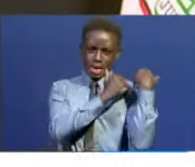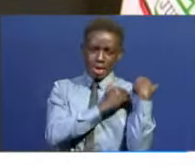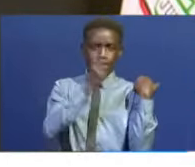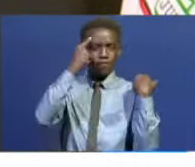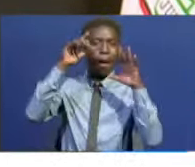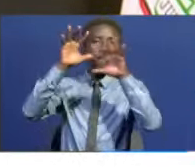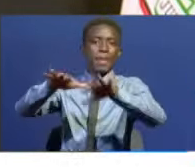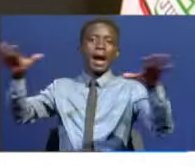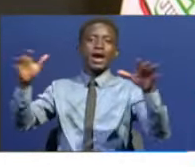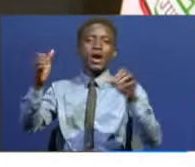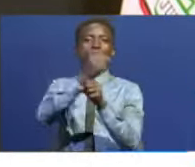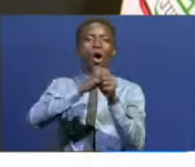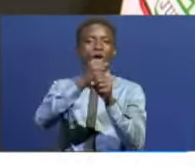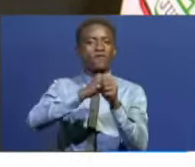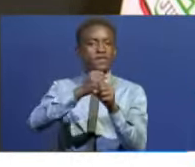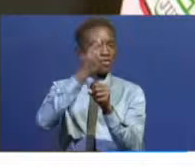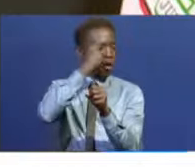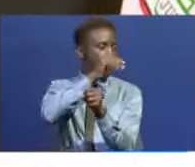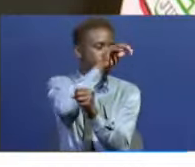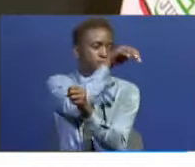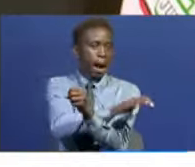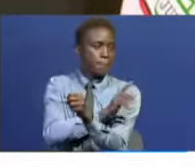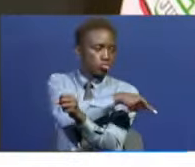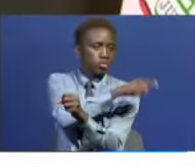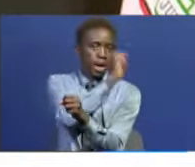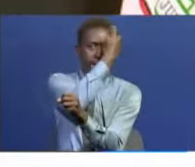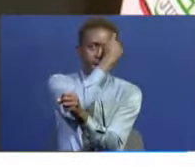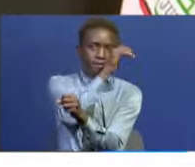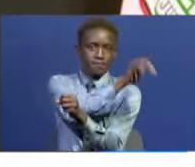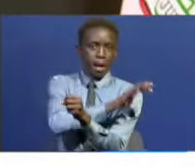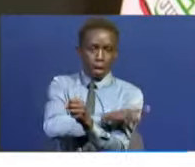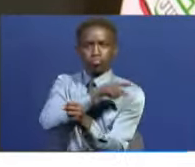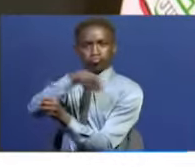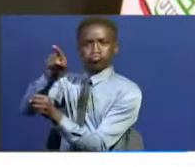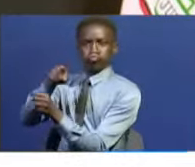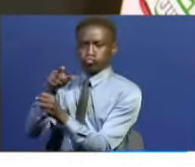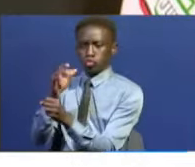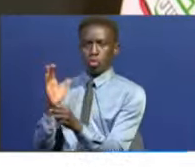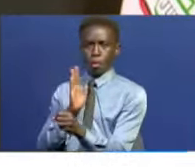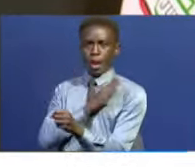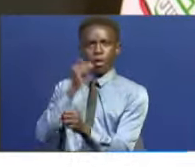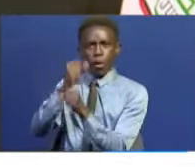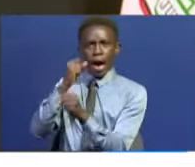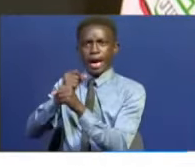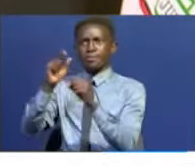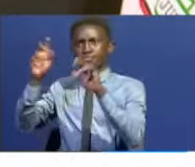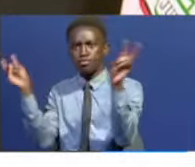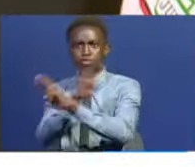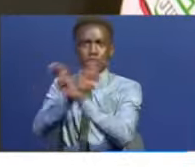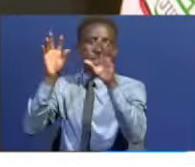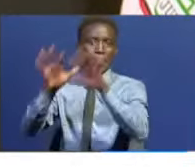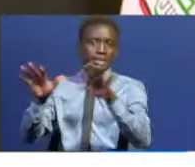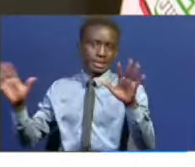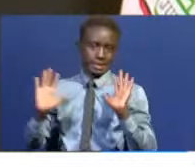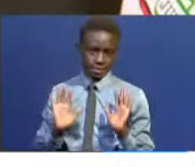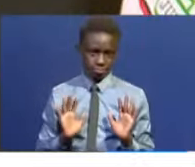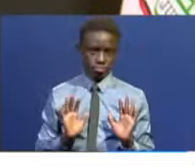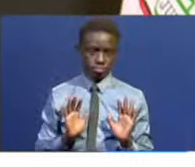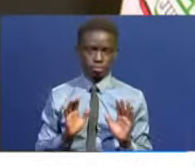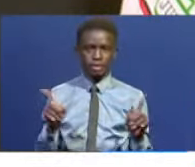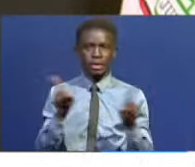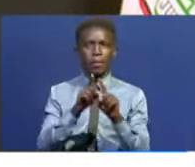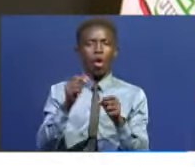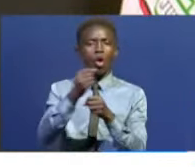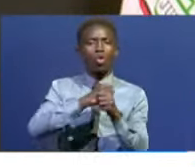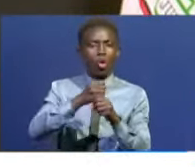farmers without putting profit. We have also recommended the introduction of the Coffee